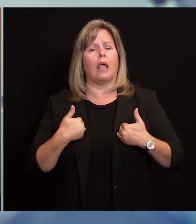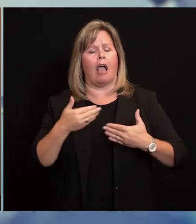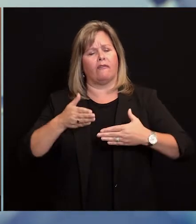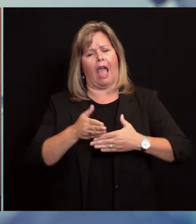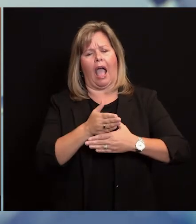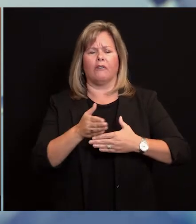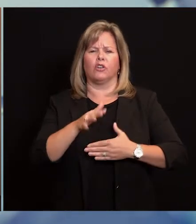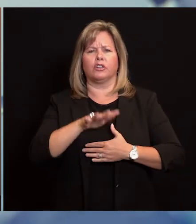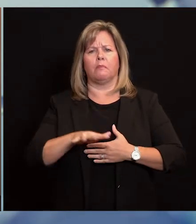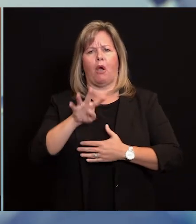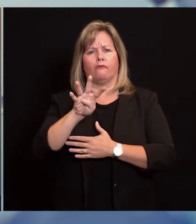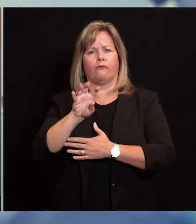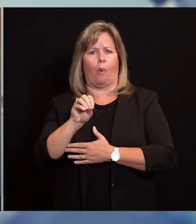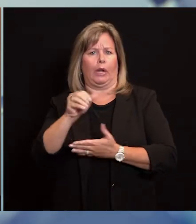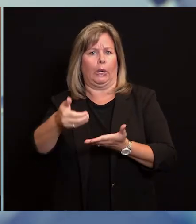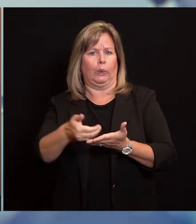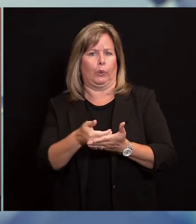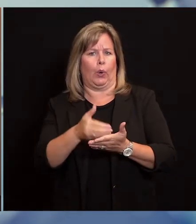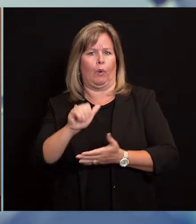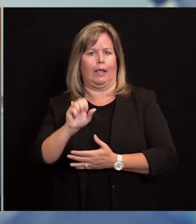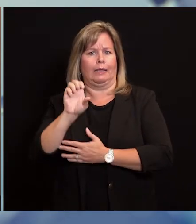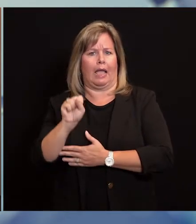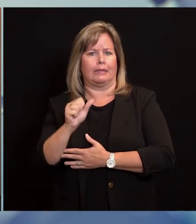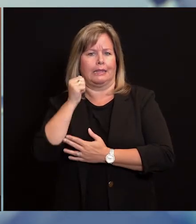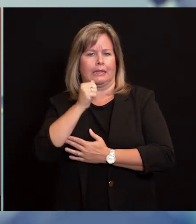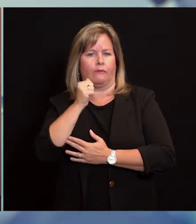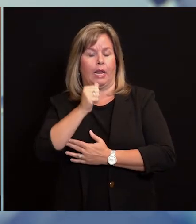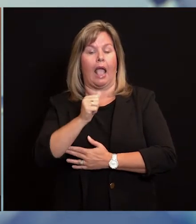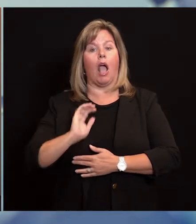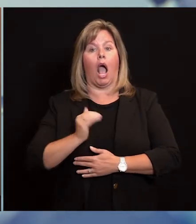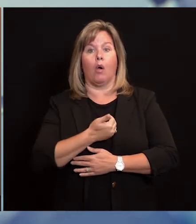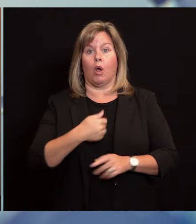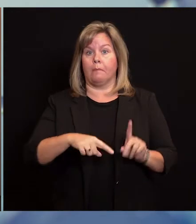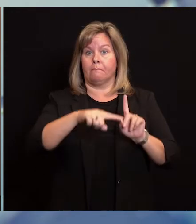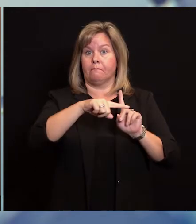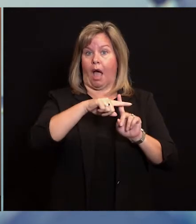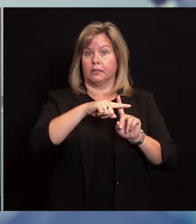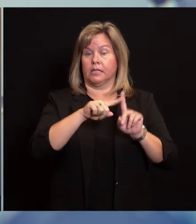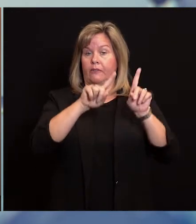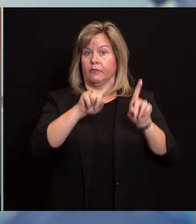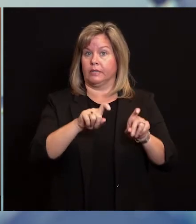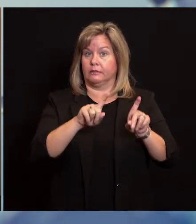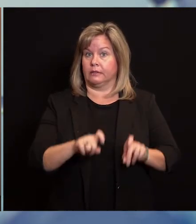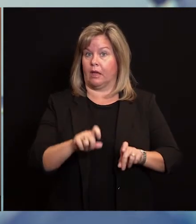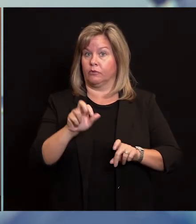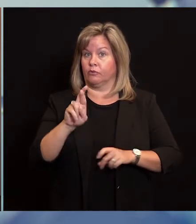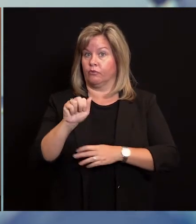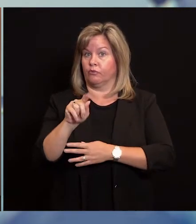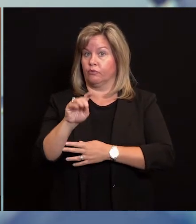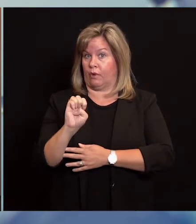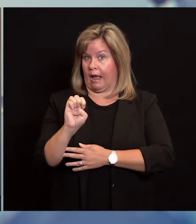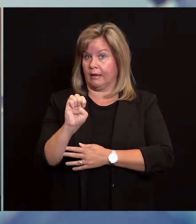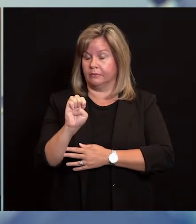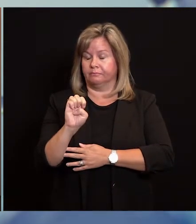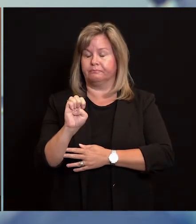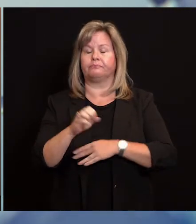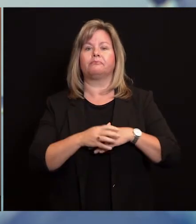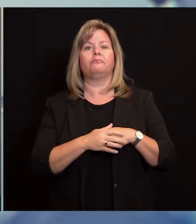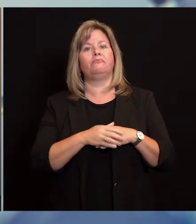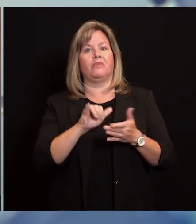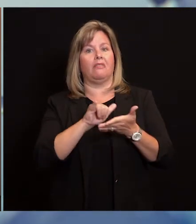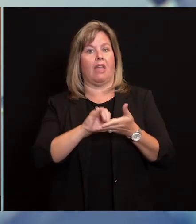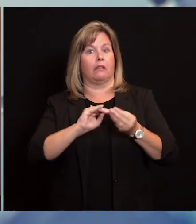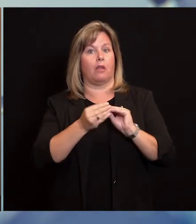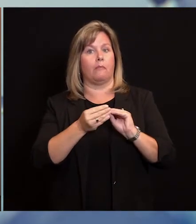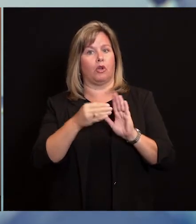new cases every day. Our positivity rate, that percentage of tests that come back positive for COVID-19, has